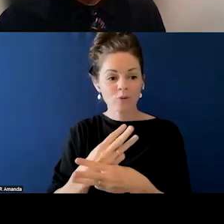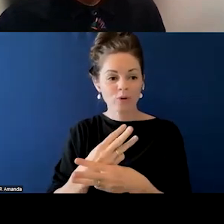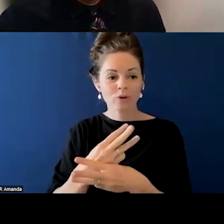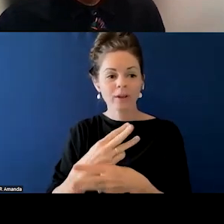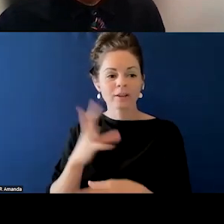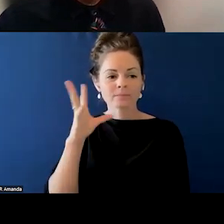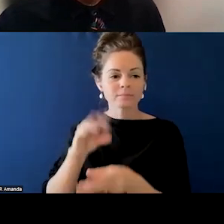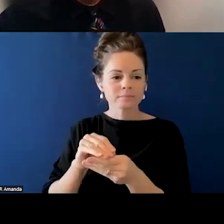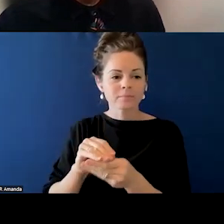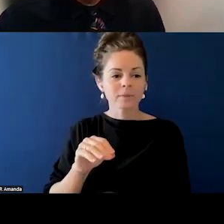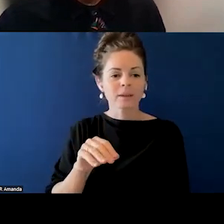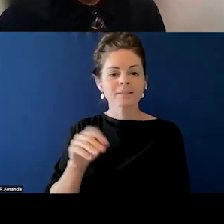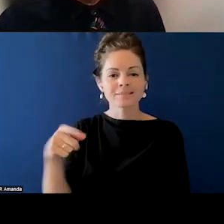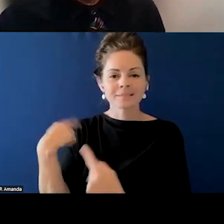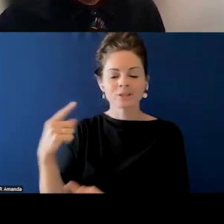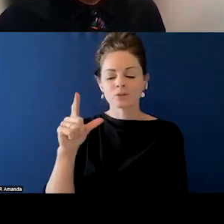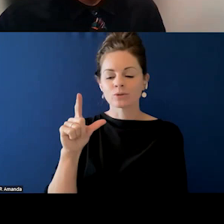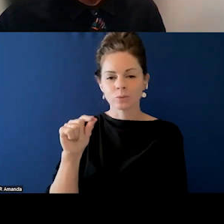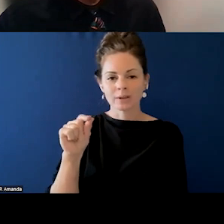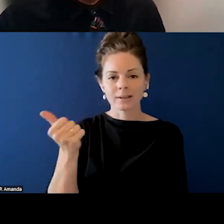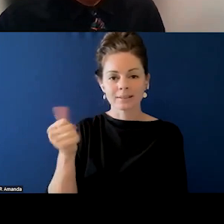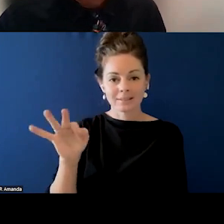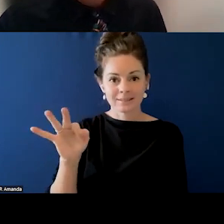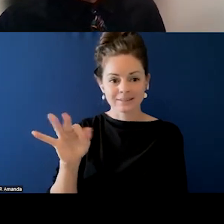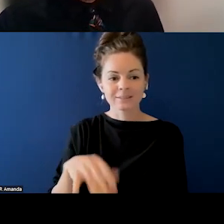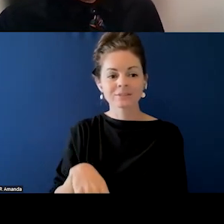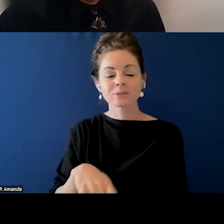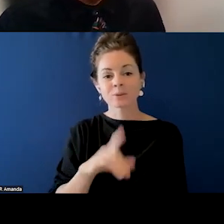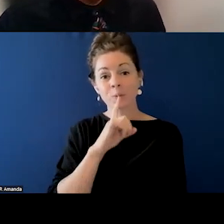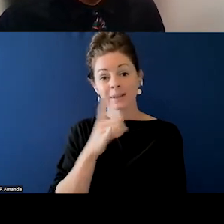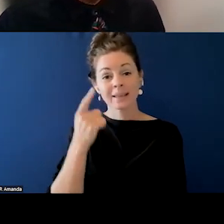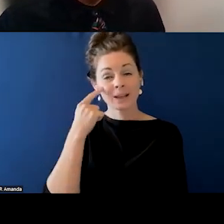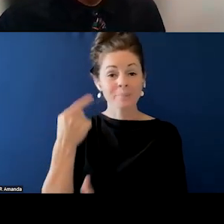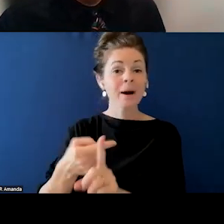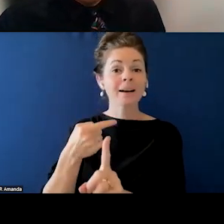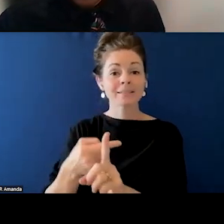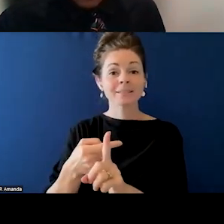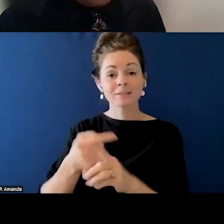since 2019. So this is really a positive move for them.